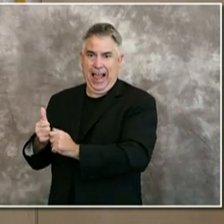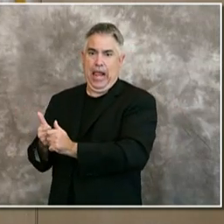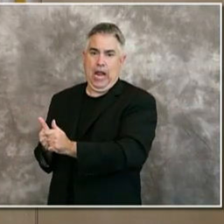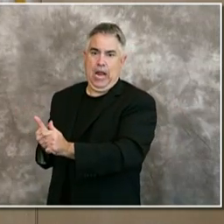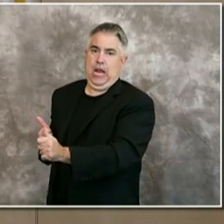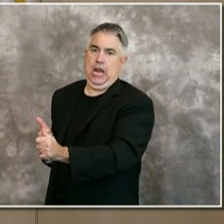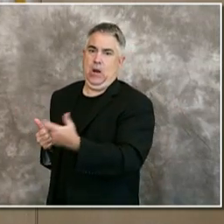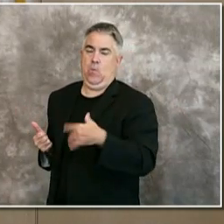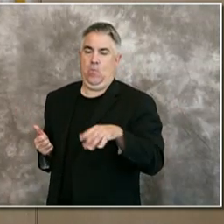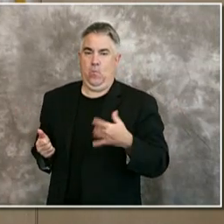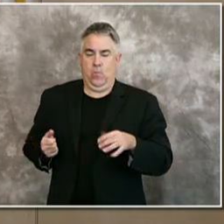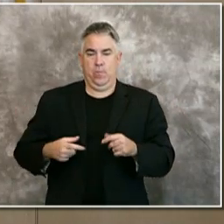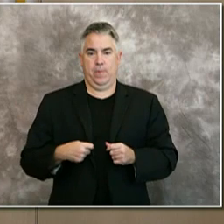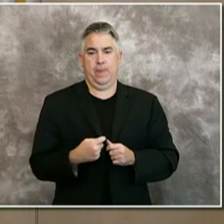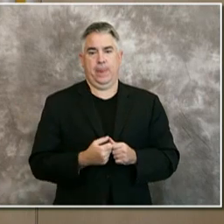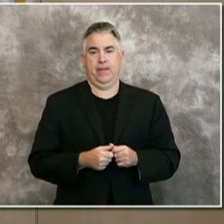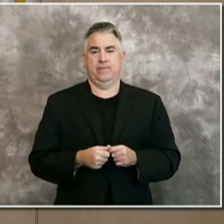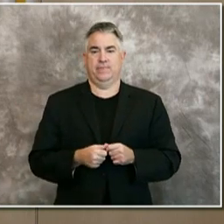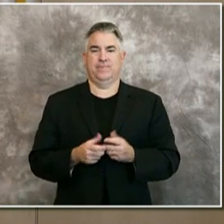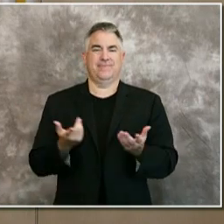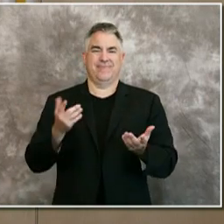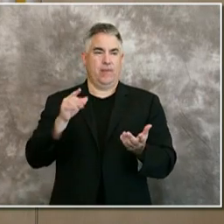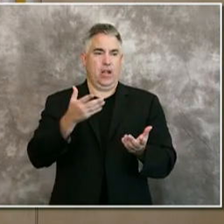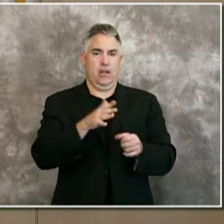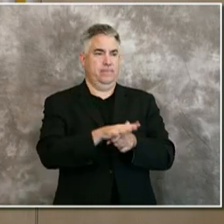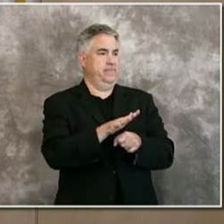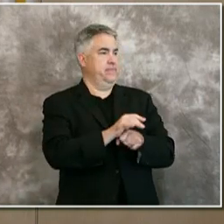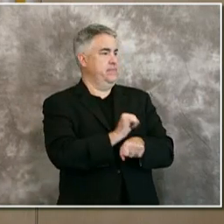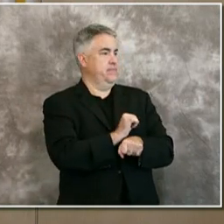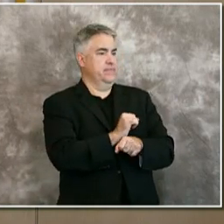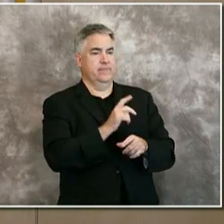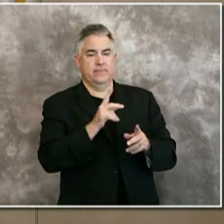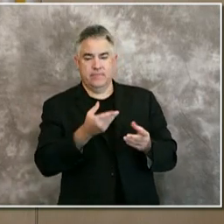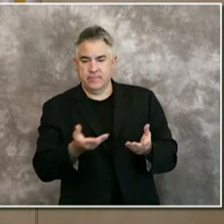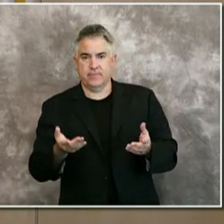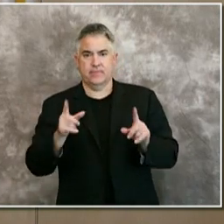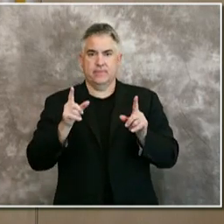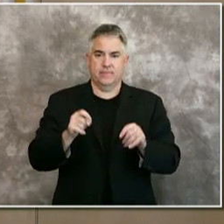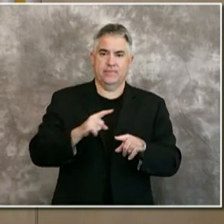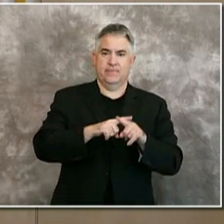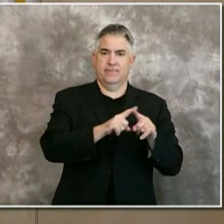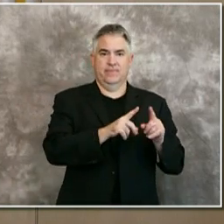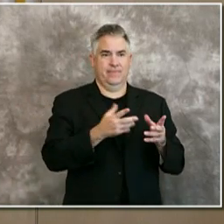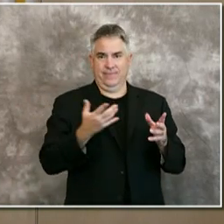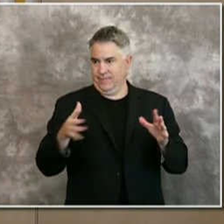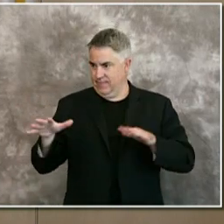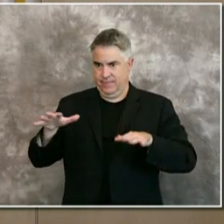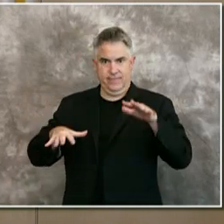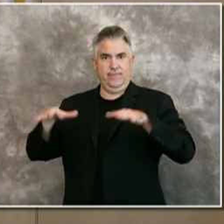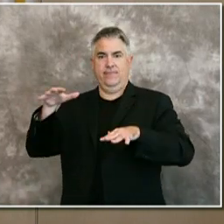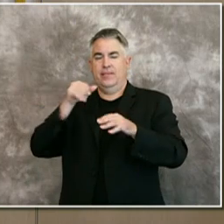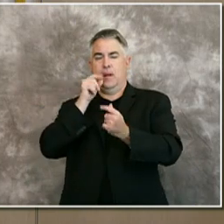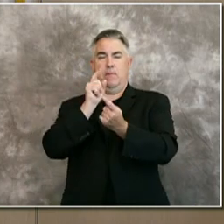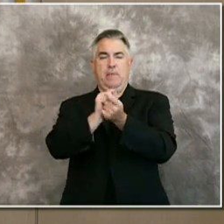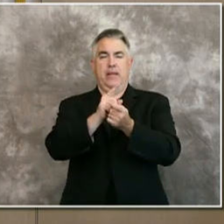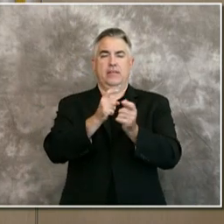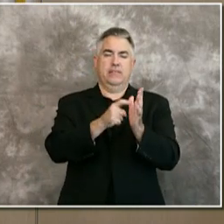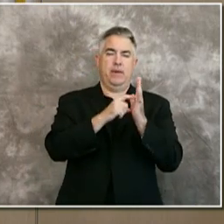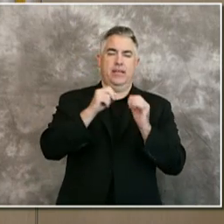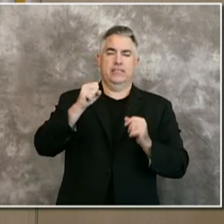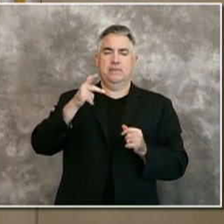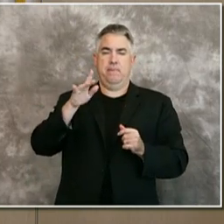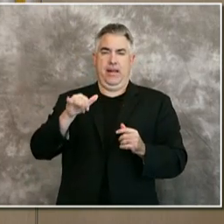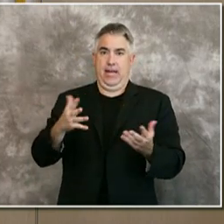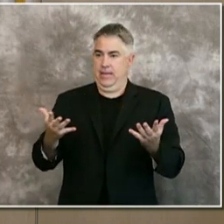it's about resources and the ability, if you have a large number of tests, we would have to increase, and we have done